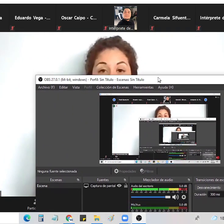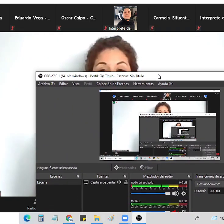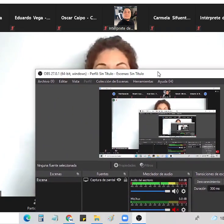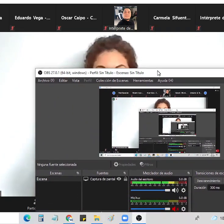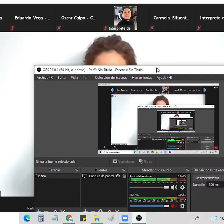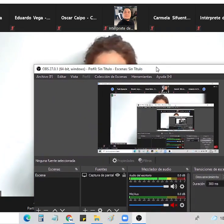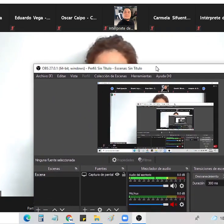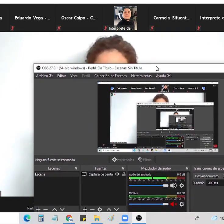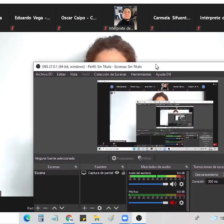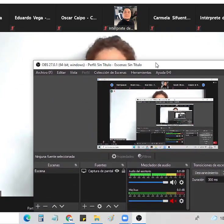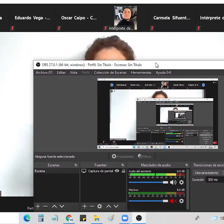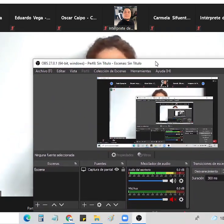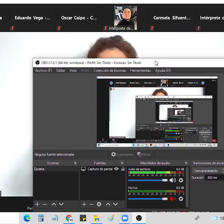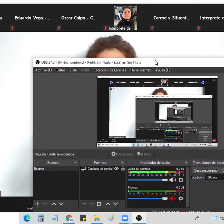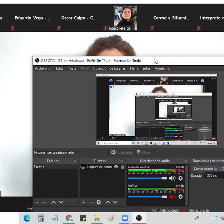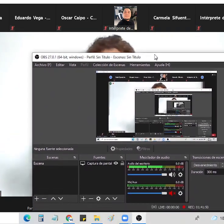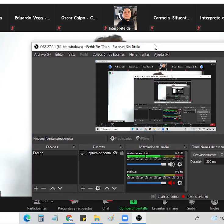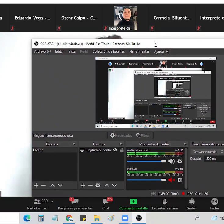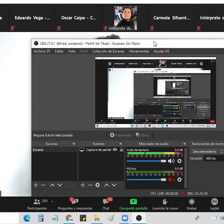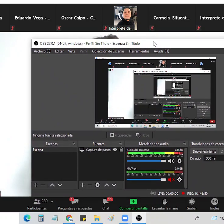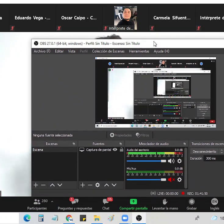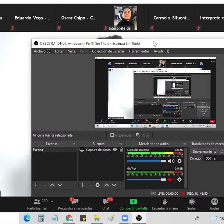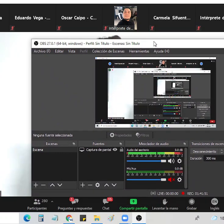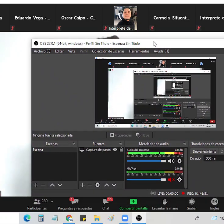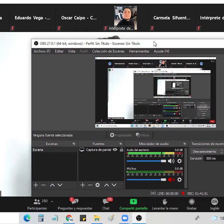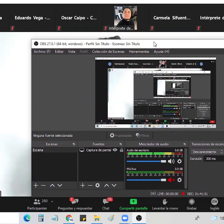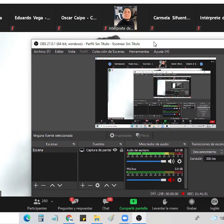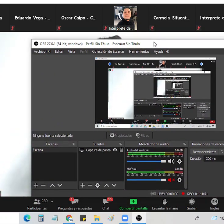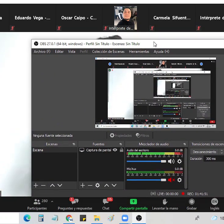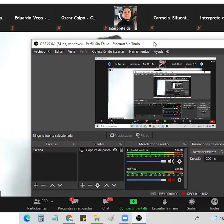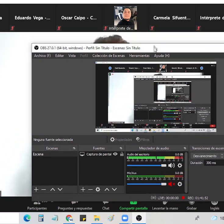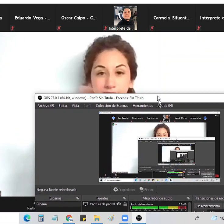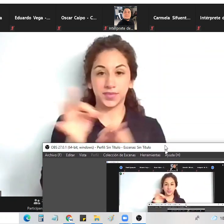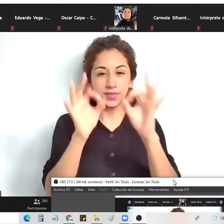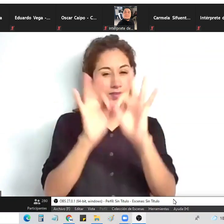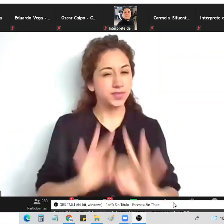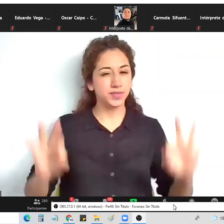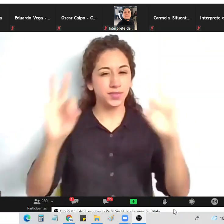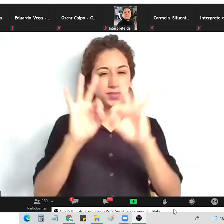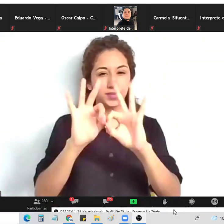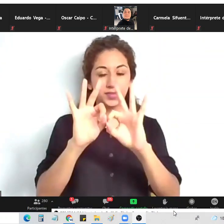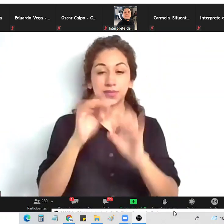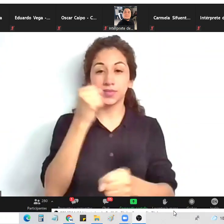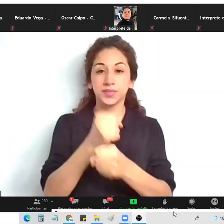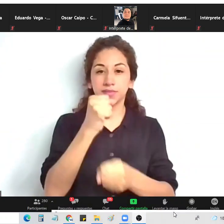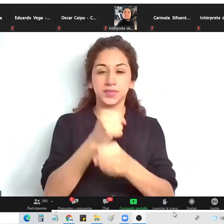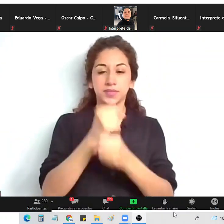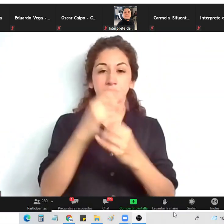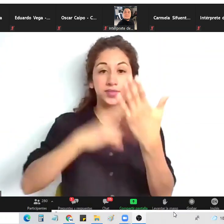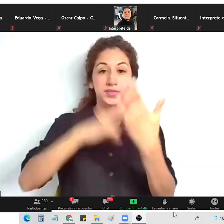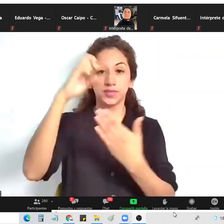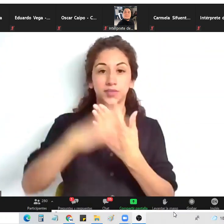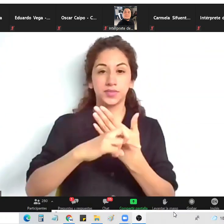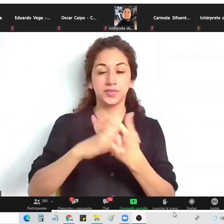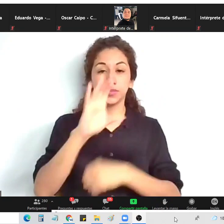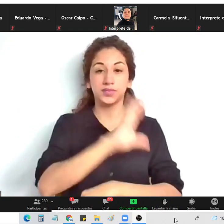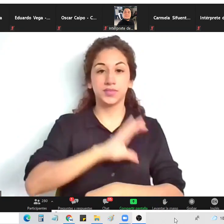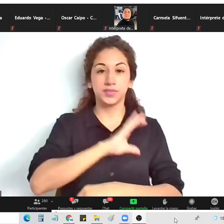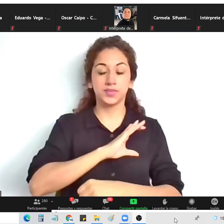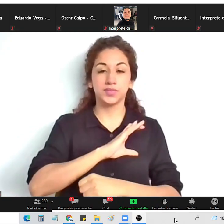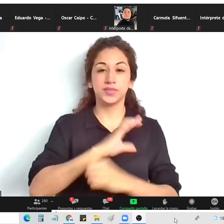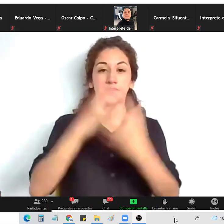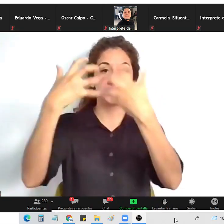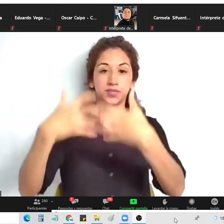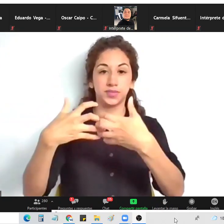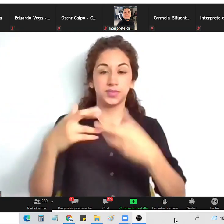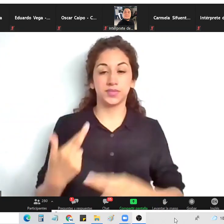panel we would like to show you this following video where we explain the important work that this project of